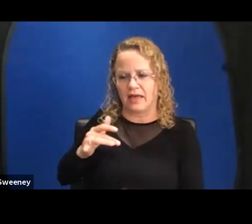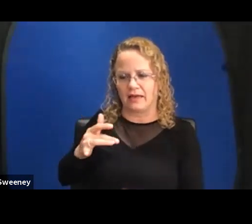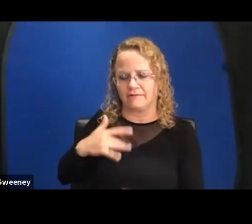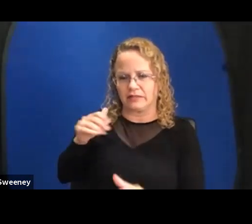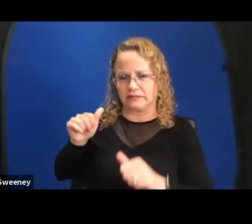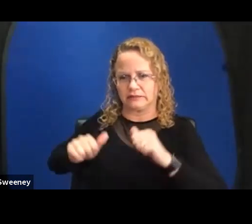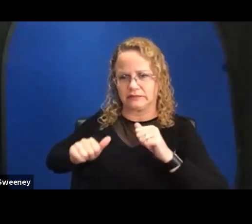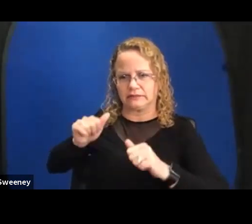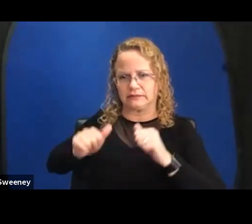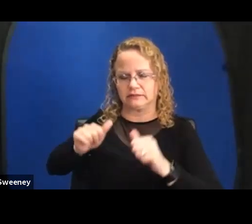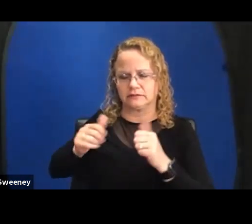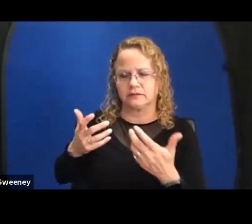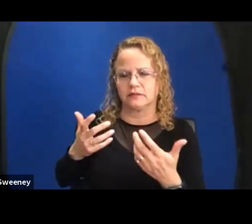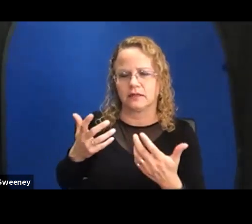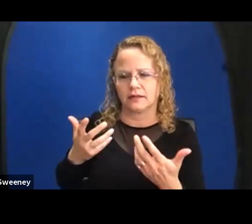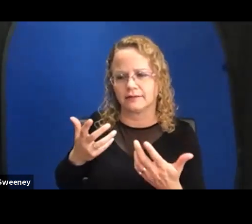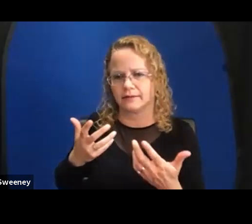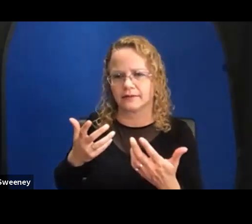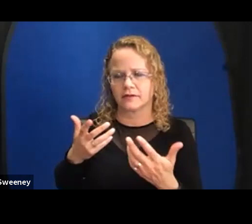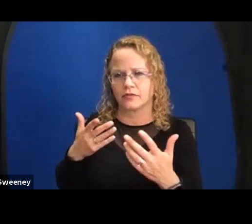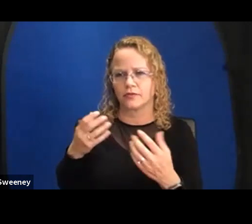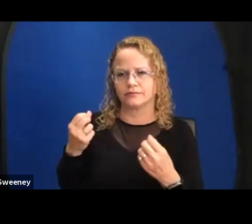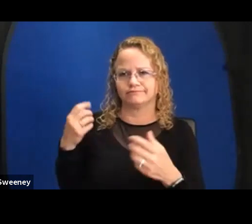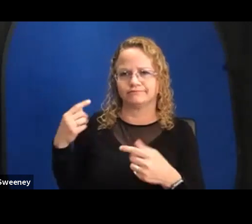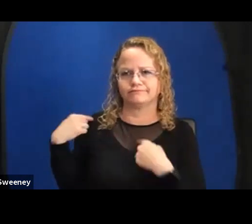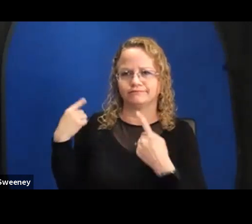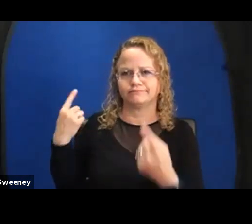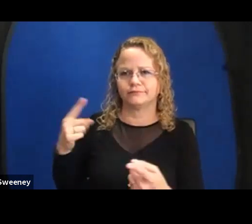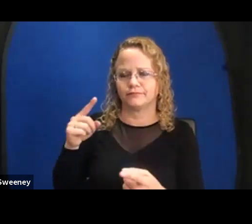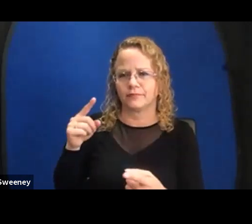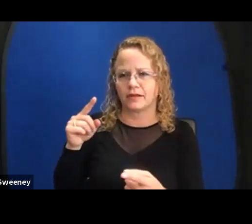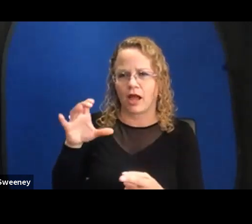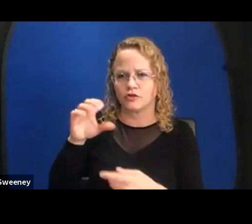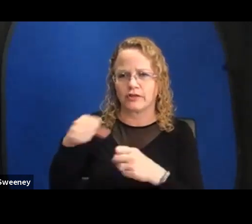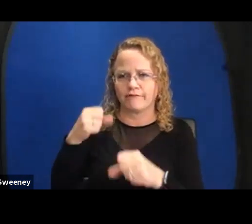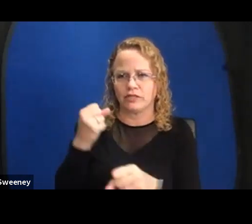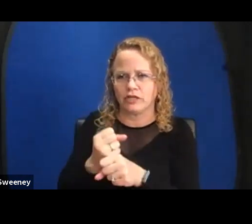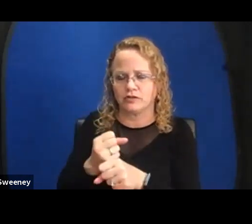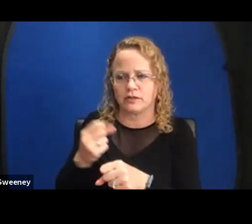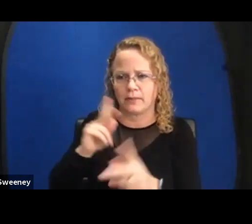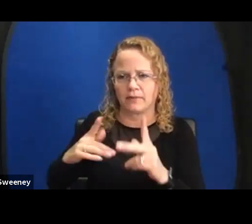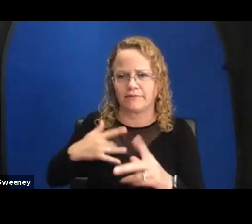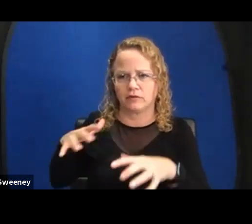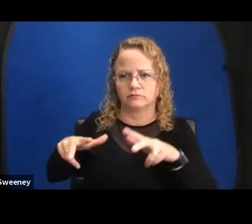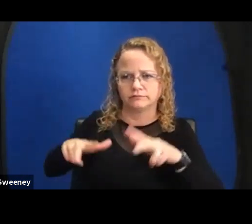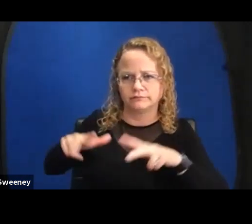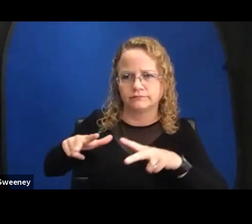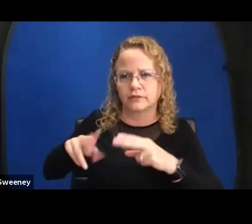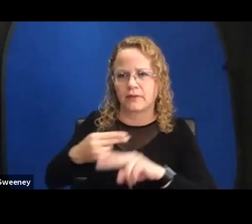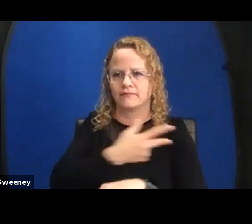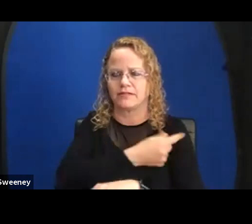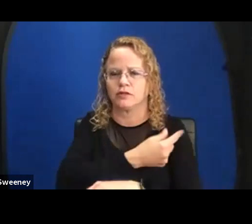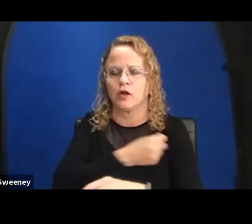healthcare system through hundreds of years is real. And what we have found is that